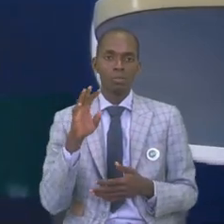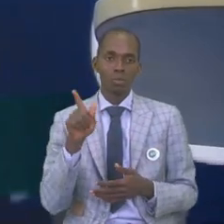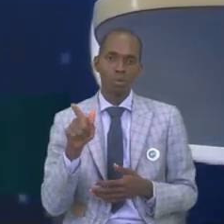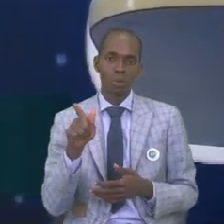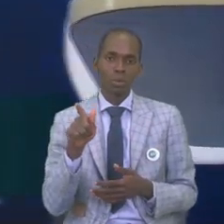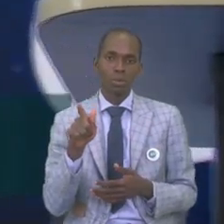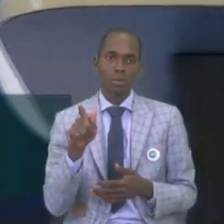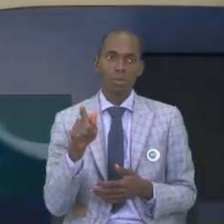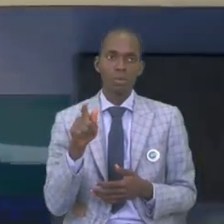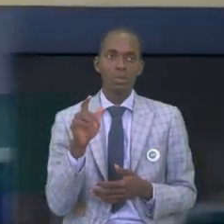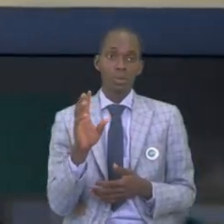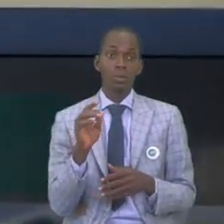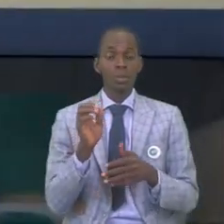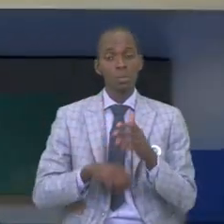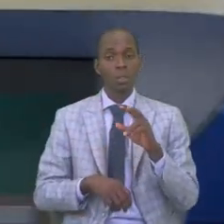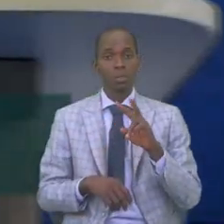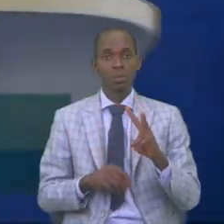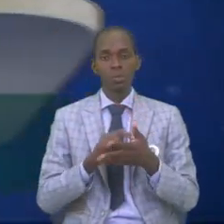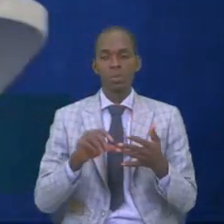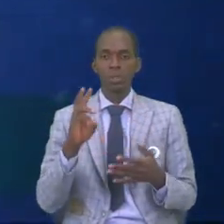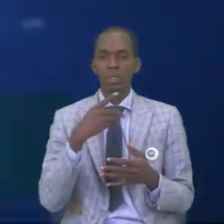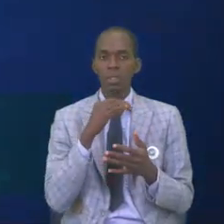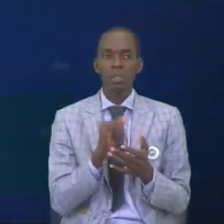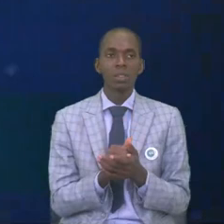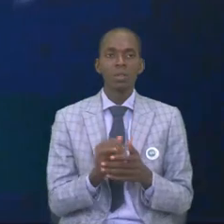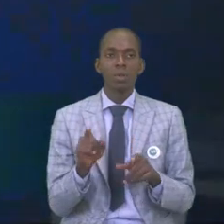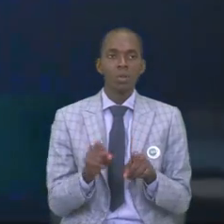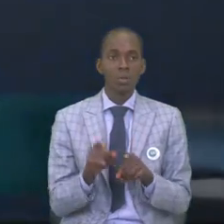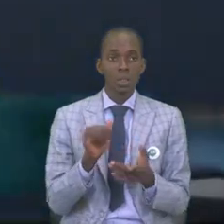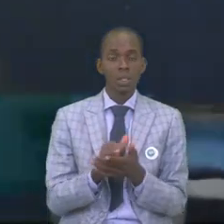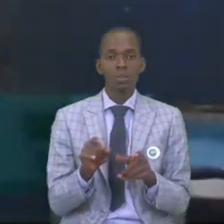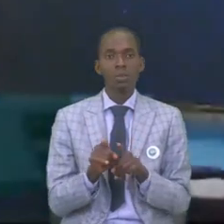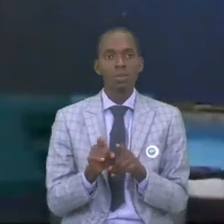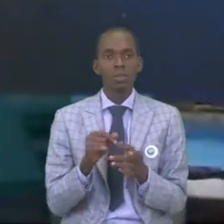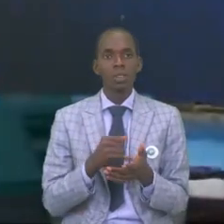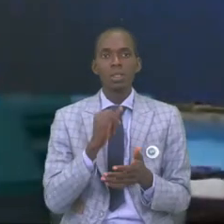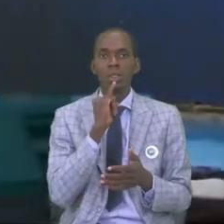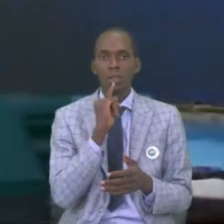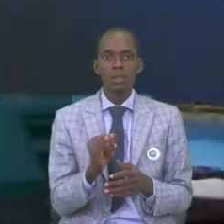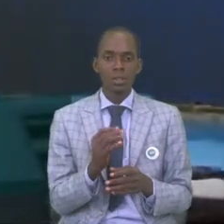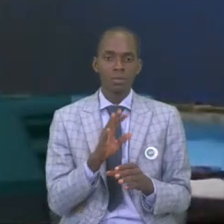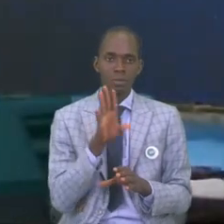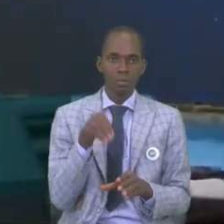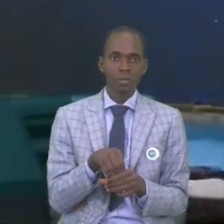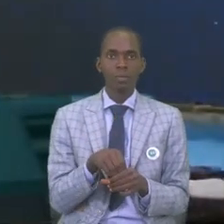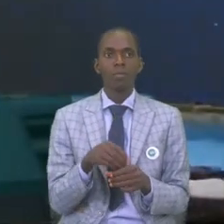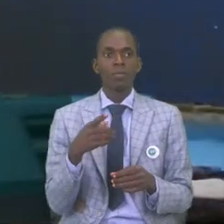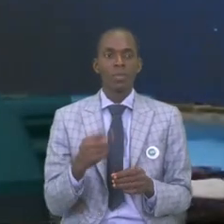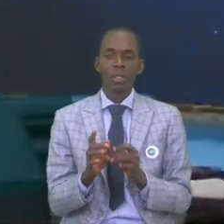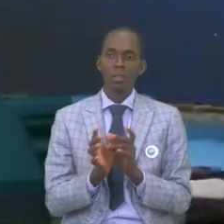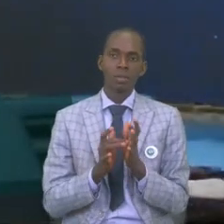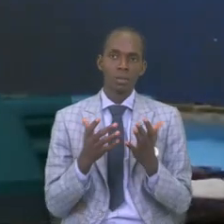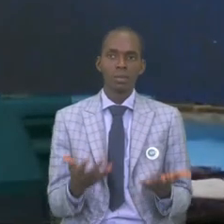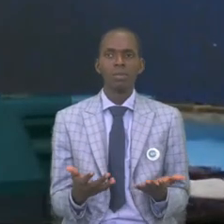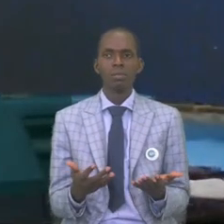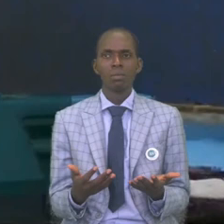wherefore also it is contained in the scripture. It said, it is contained in the scripture. Why is